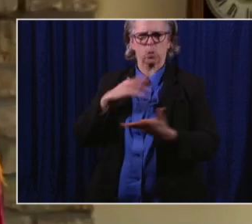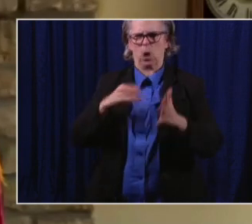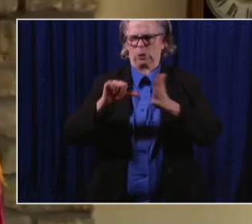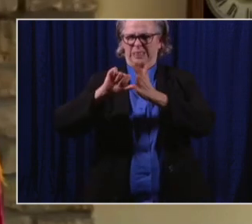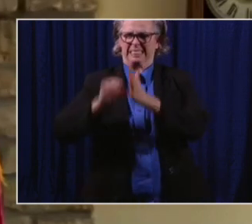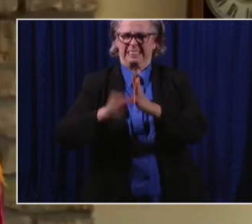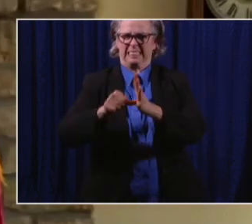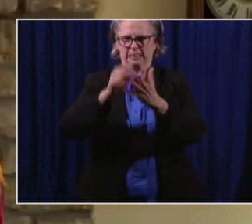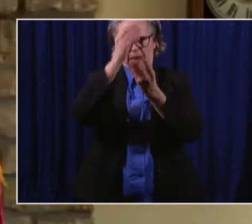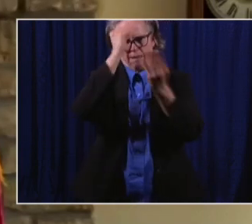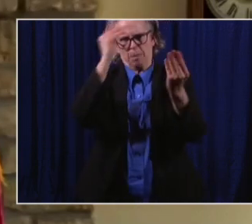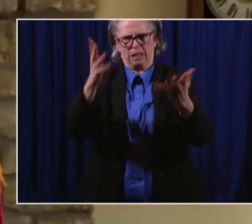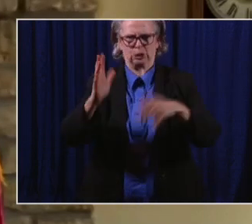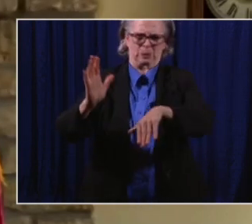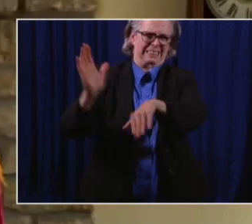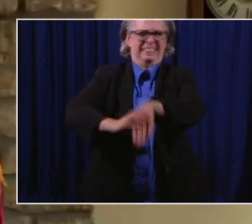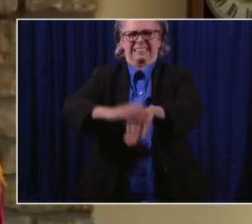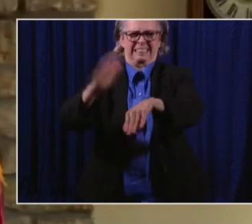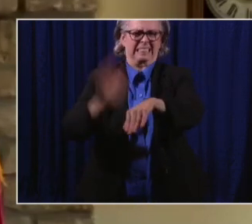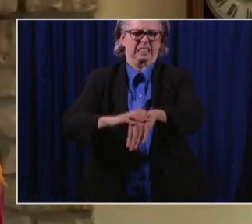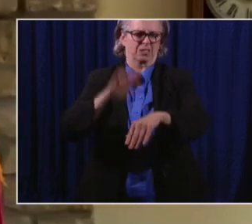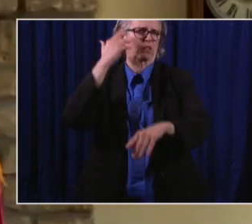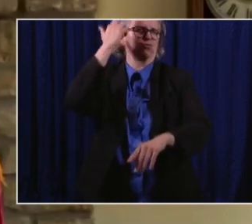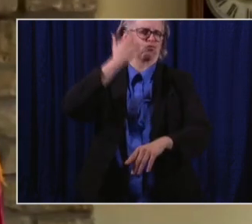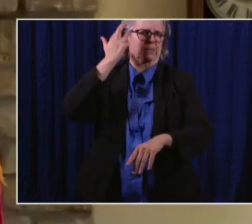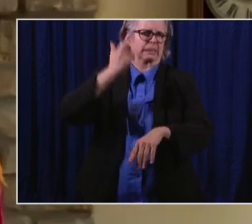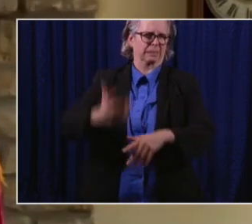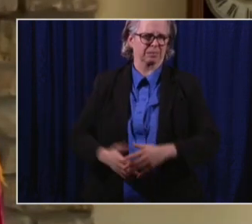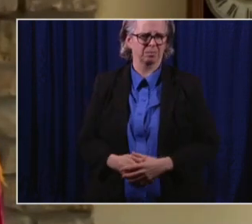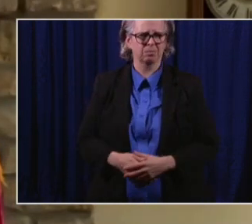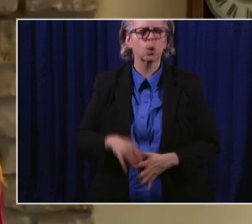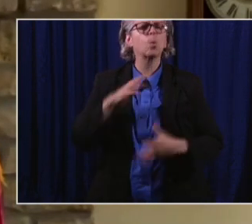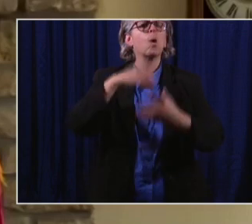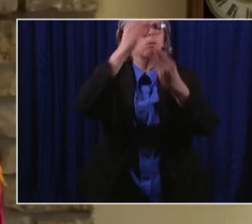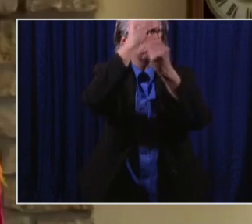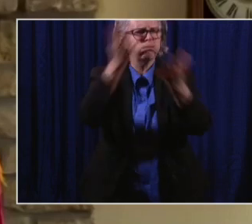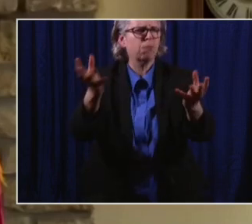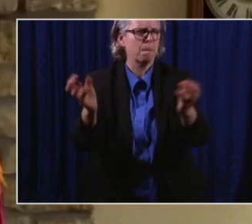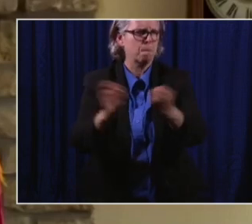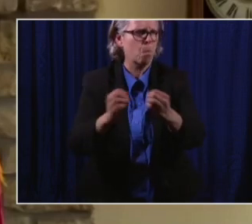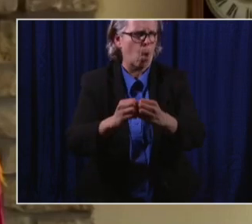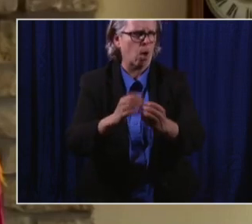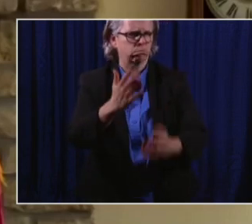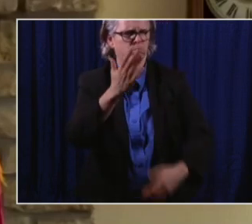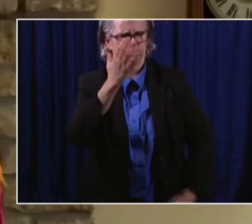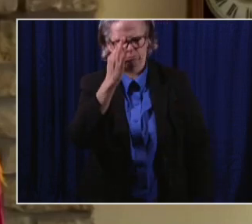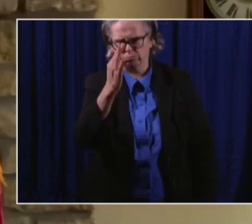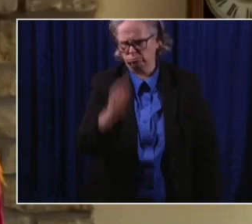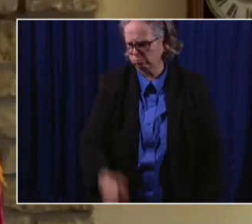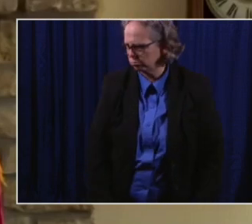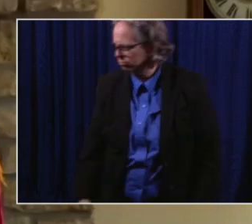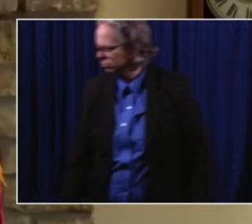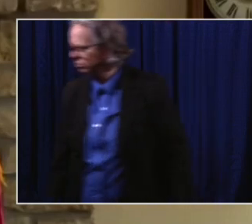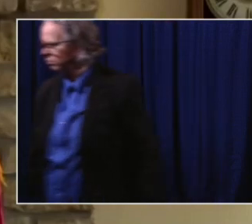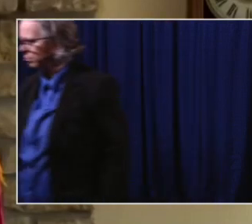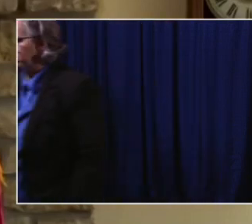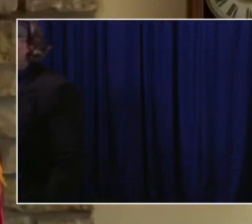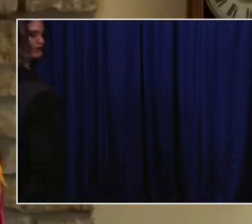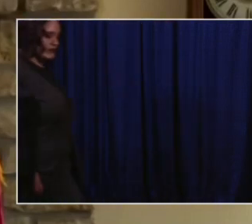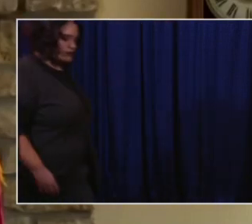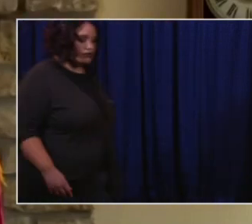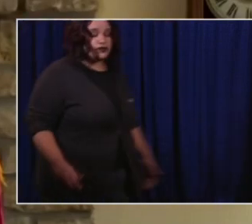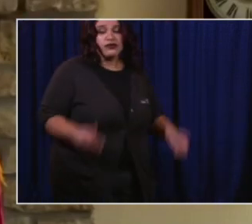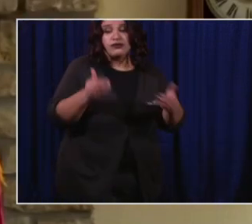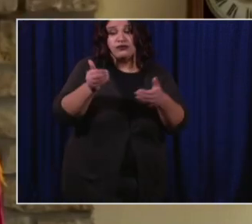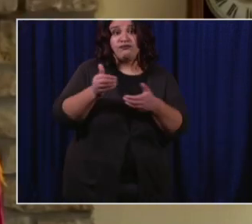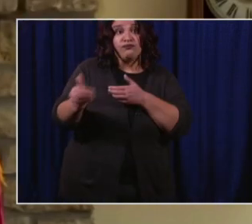can. But we'll have some more for you. Next question is from Ben Schwartz at WCPO in